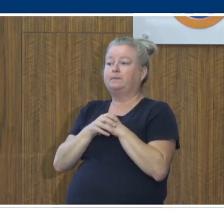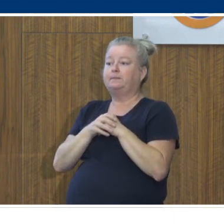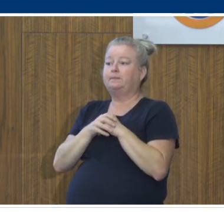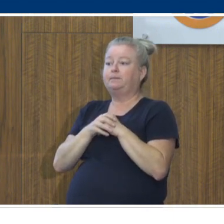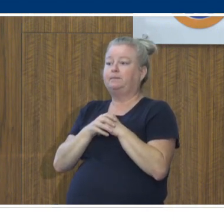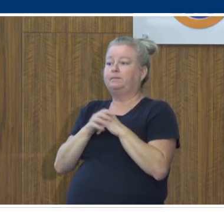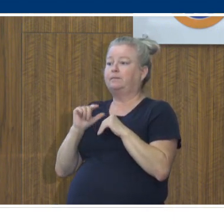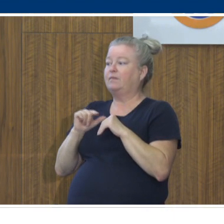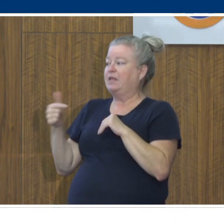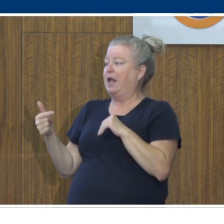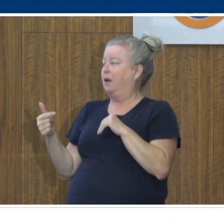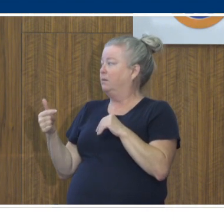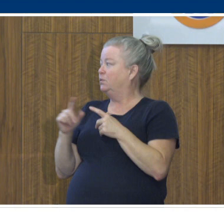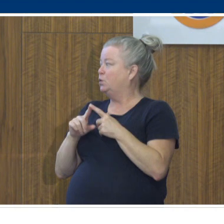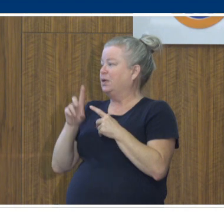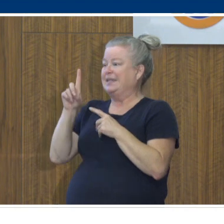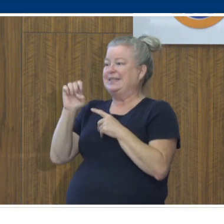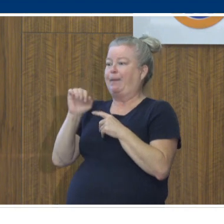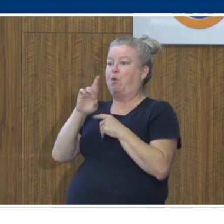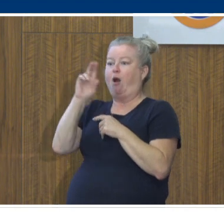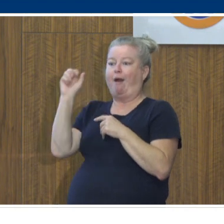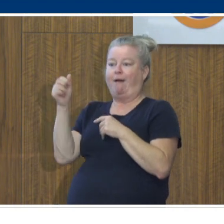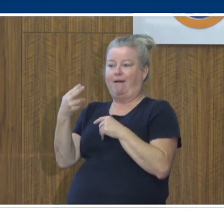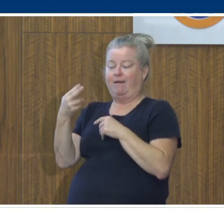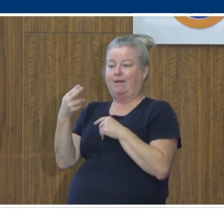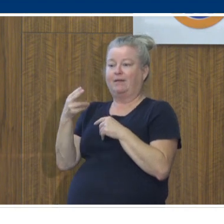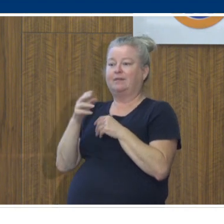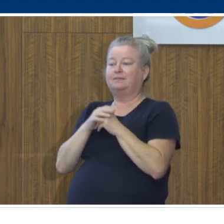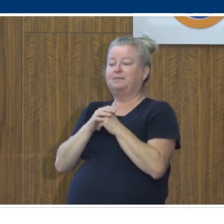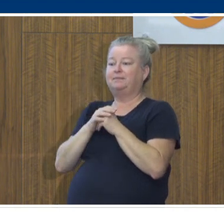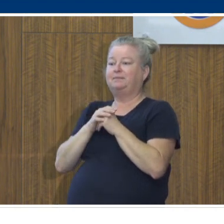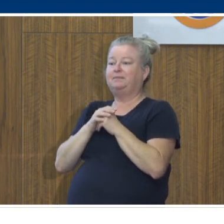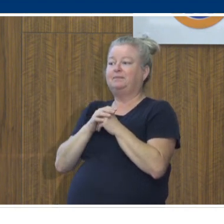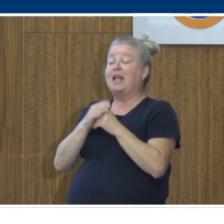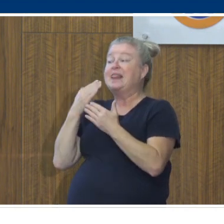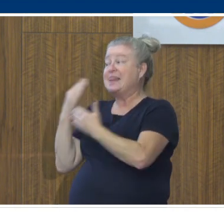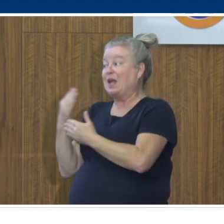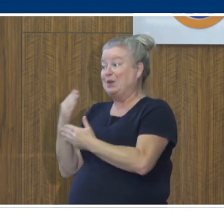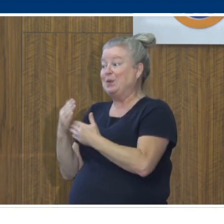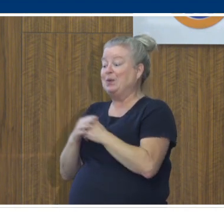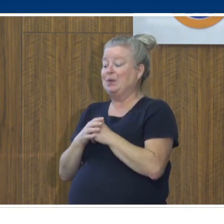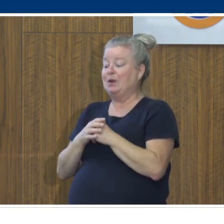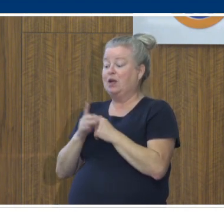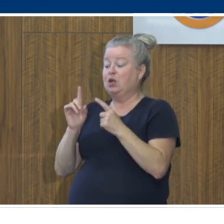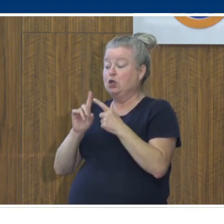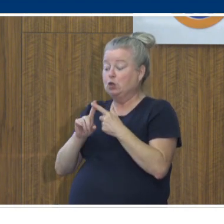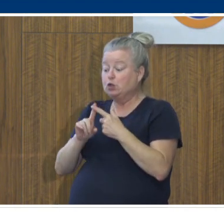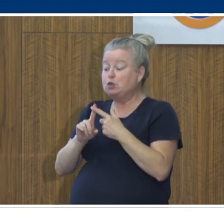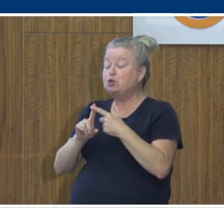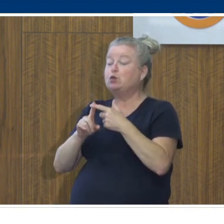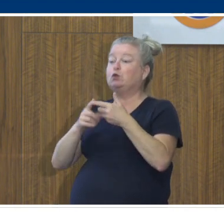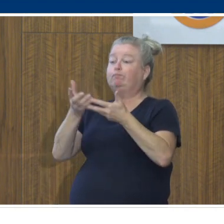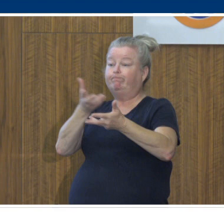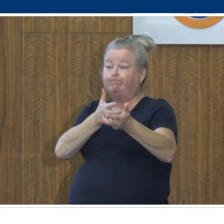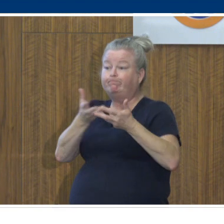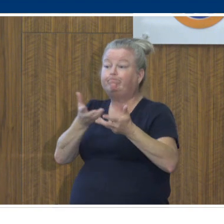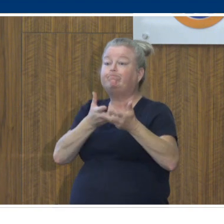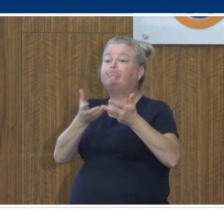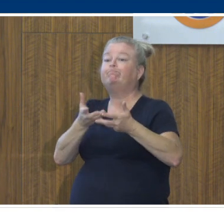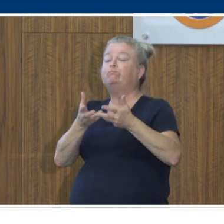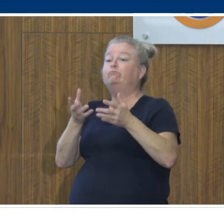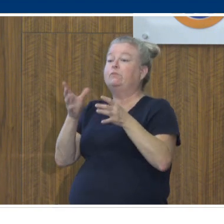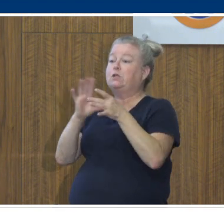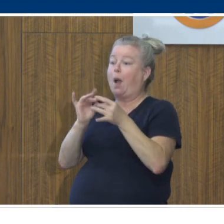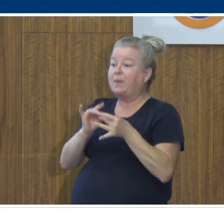Deborah Dipp, take over. Thank you. So in order to facilitate comments on all aspects of the redistricting process for the County